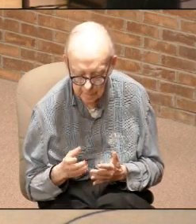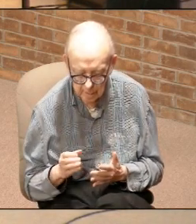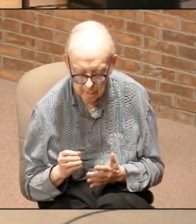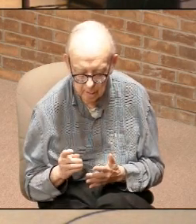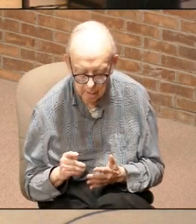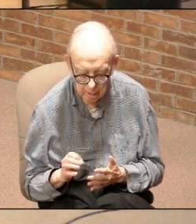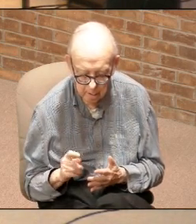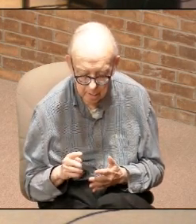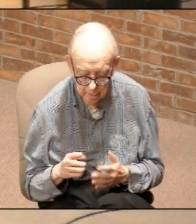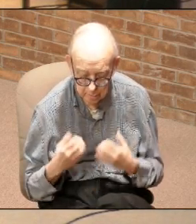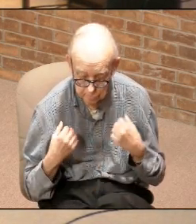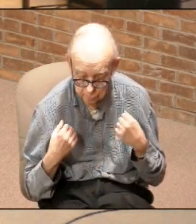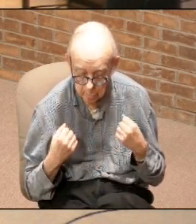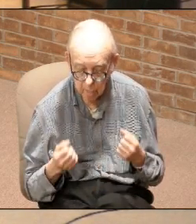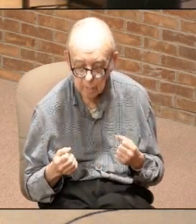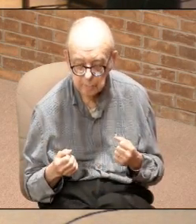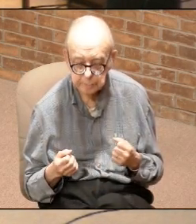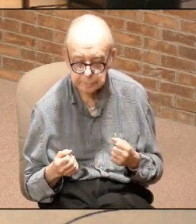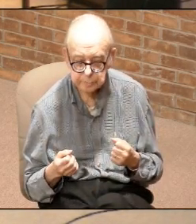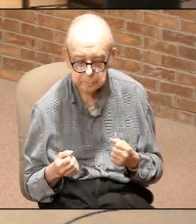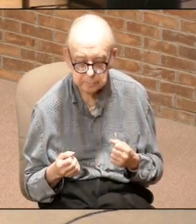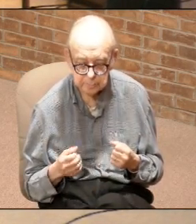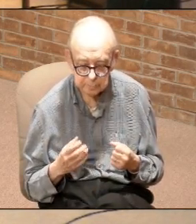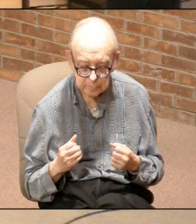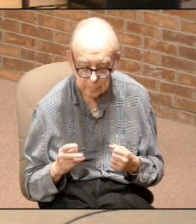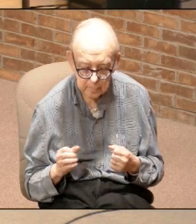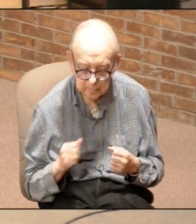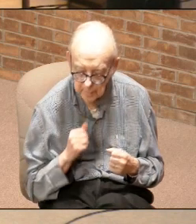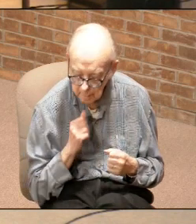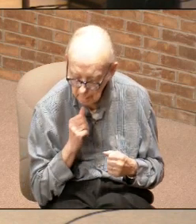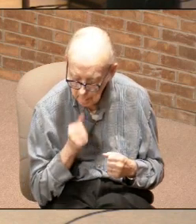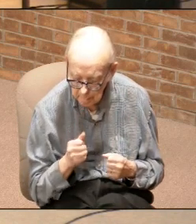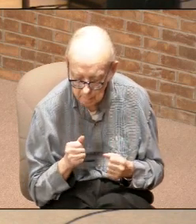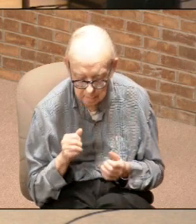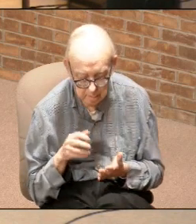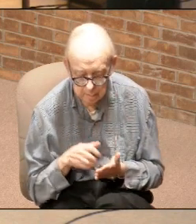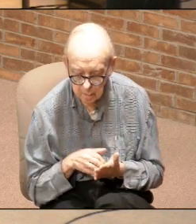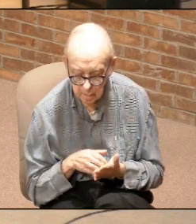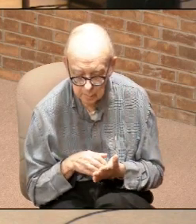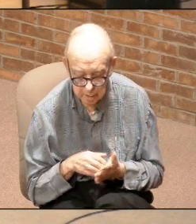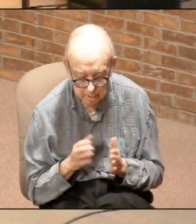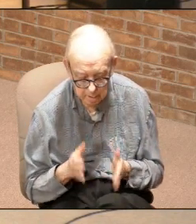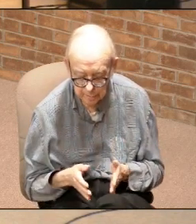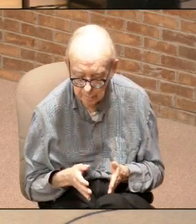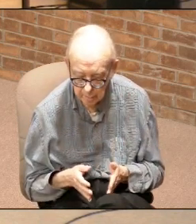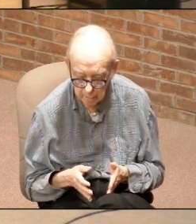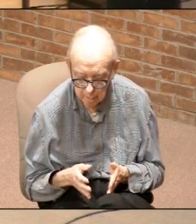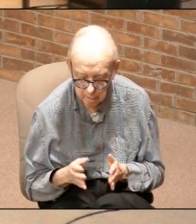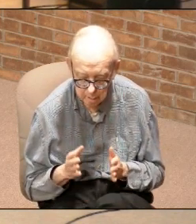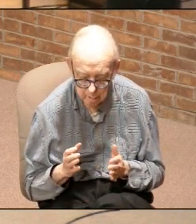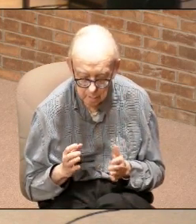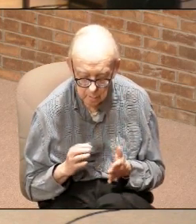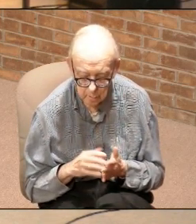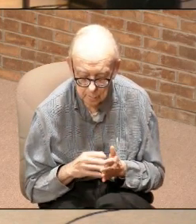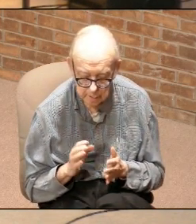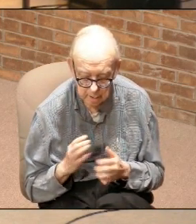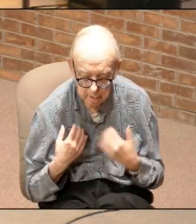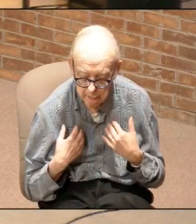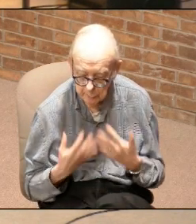oxen are strong an oxen is not a weak individual or a weak animal